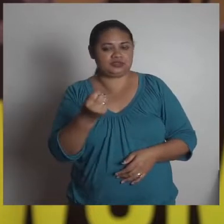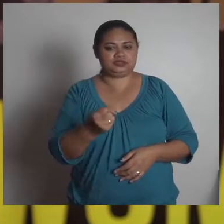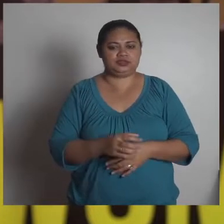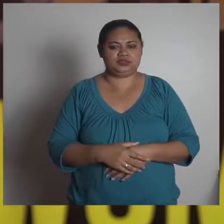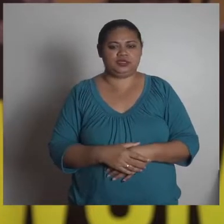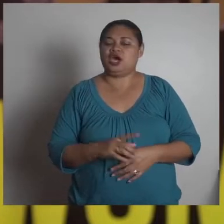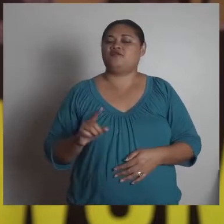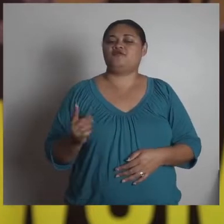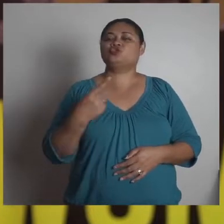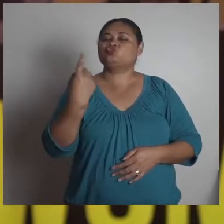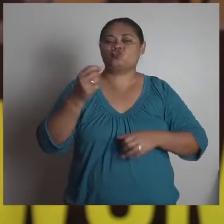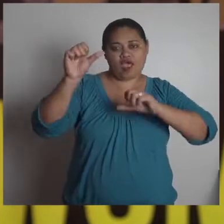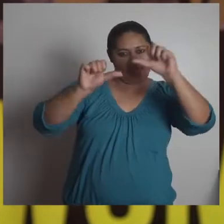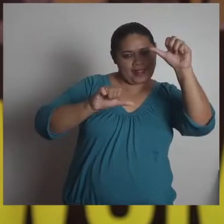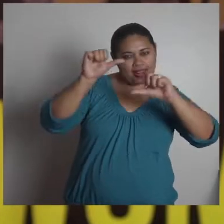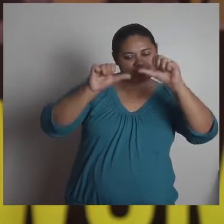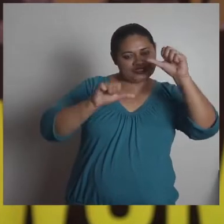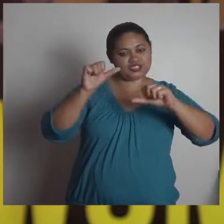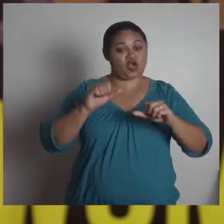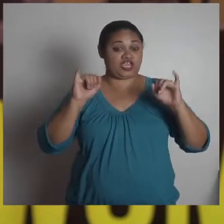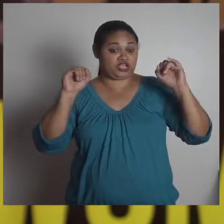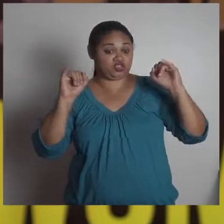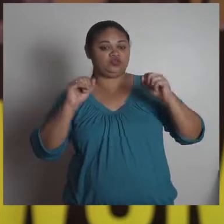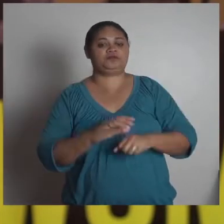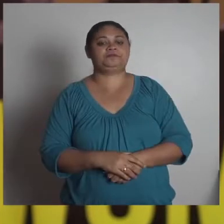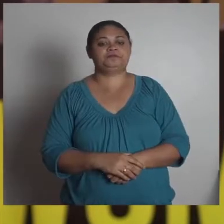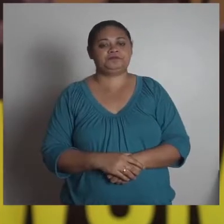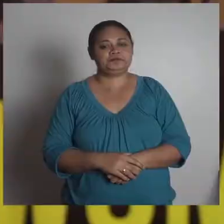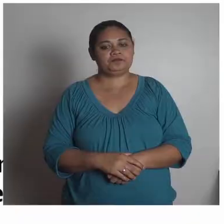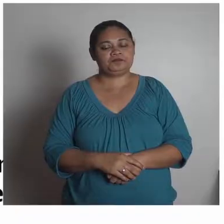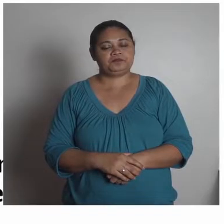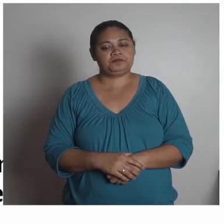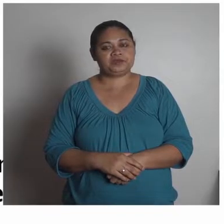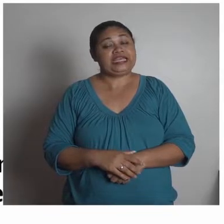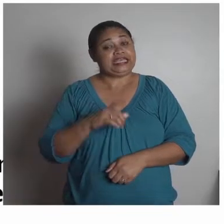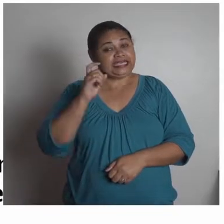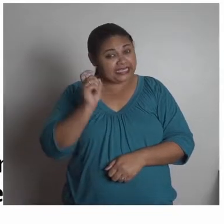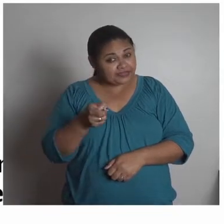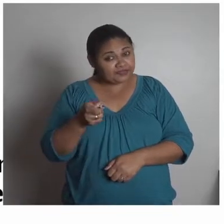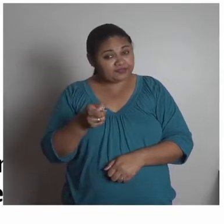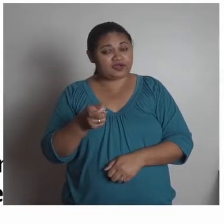an economic system have to be the first of those that are analyzing and acting on that issue.